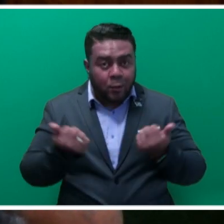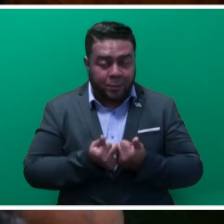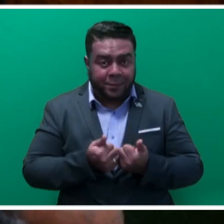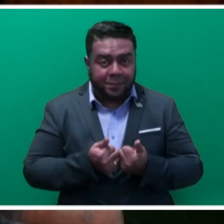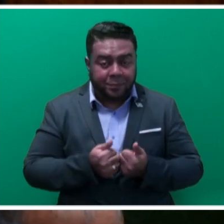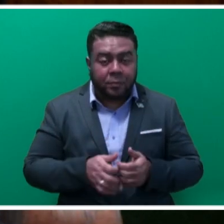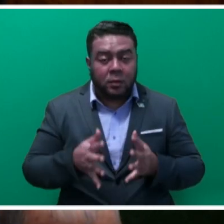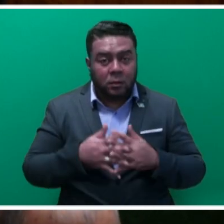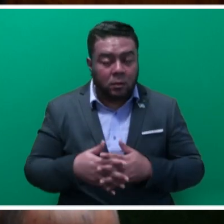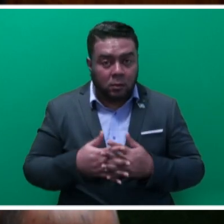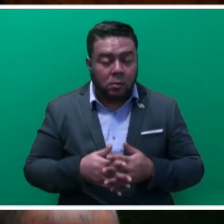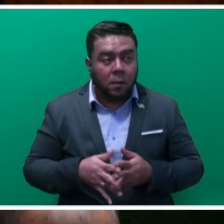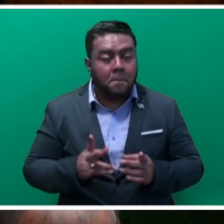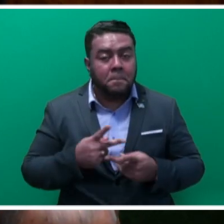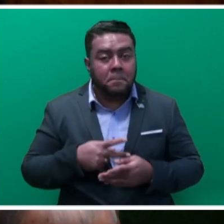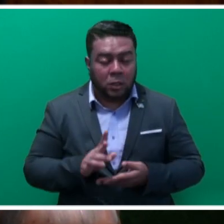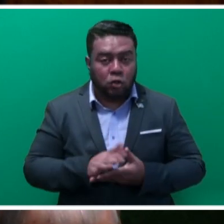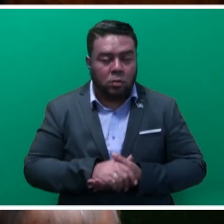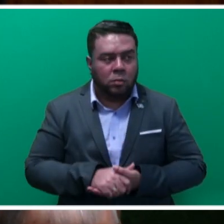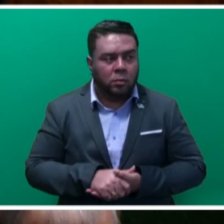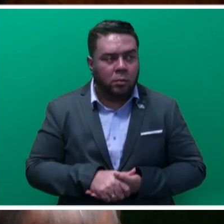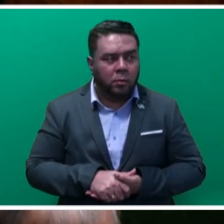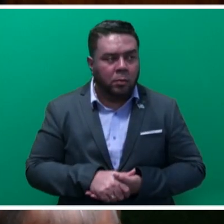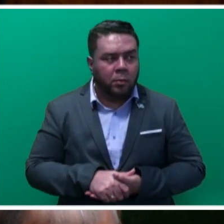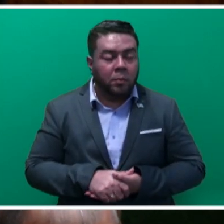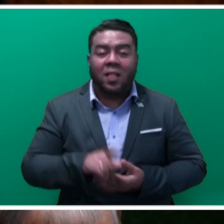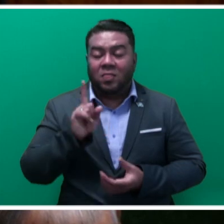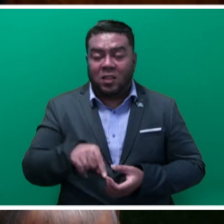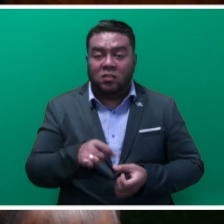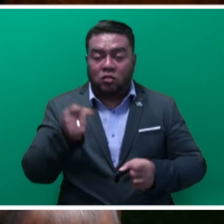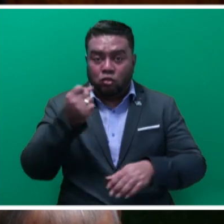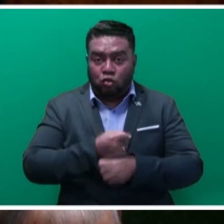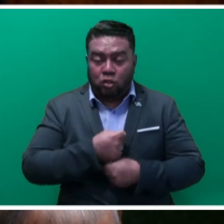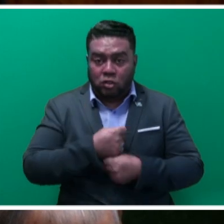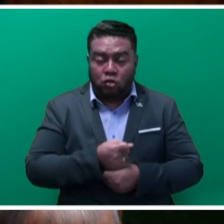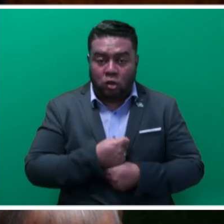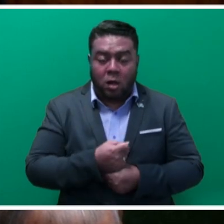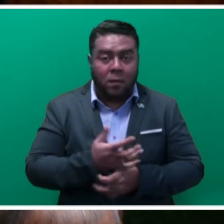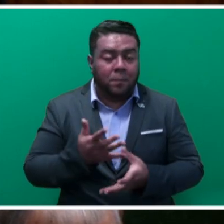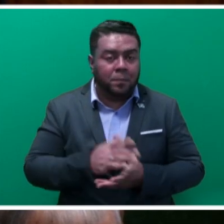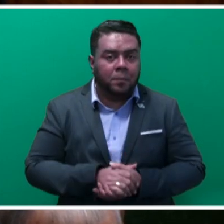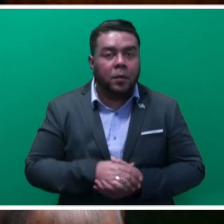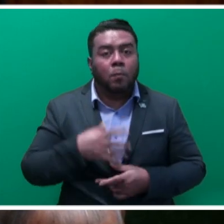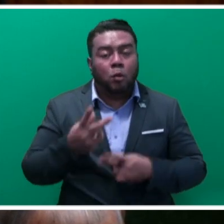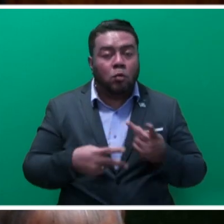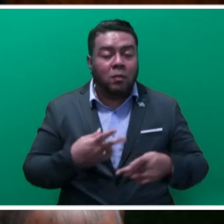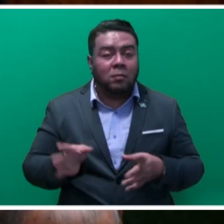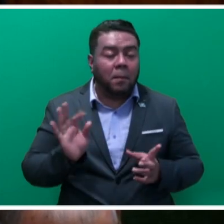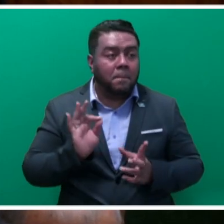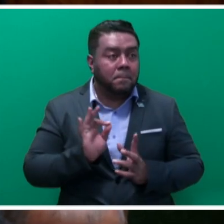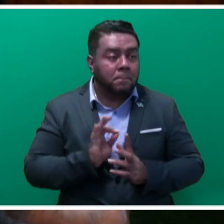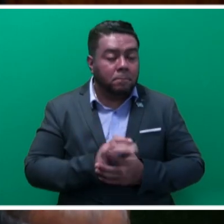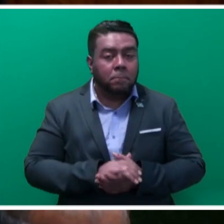US importers to purchase mature ginger. This ginger undergoes value addition at their processing plant